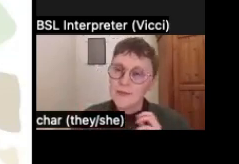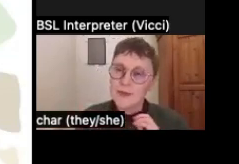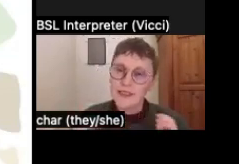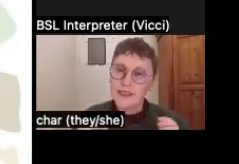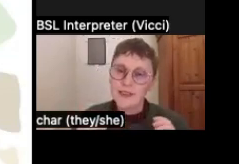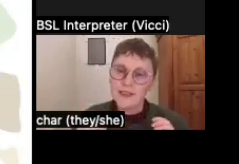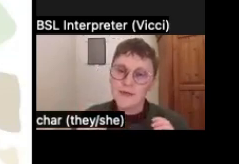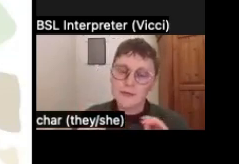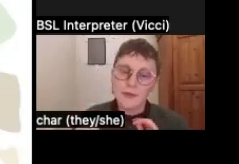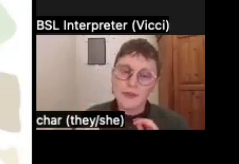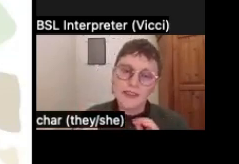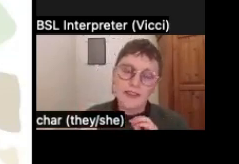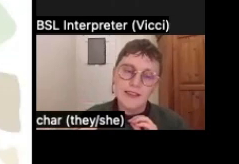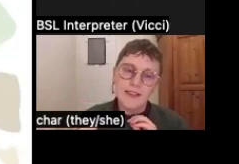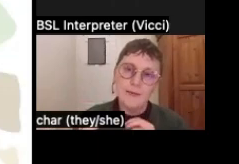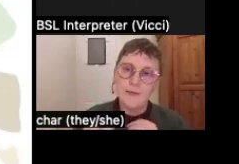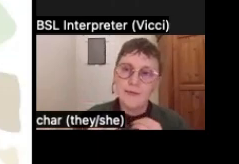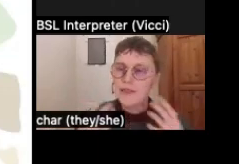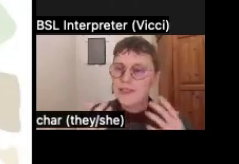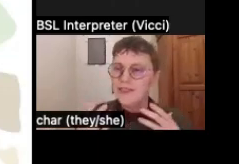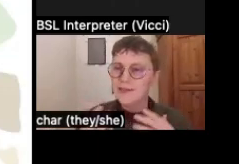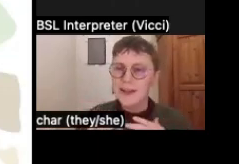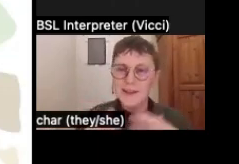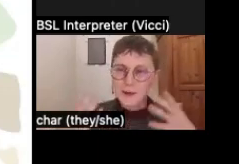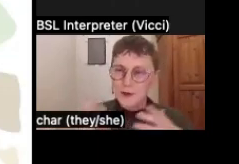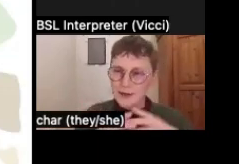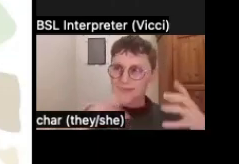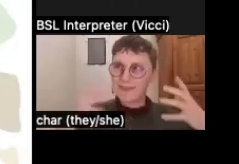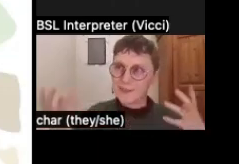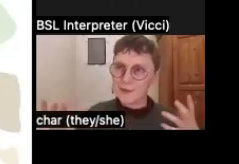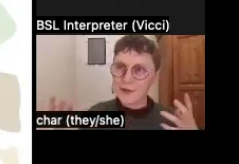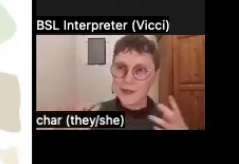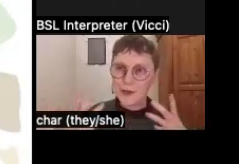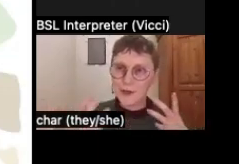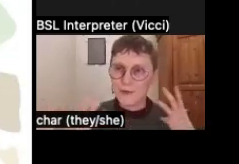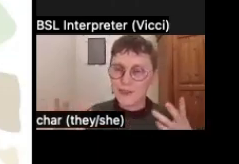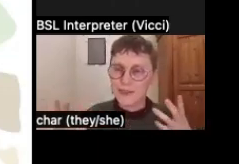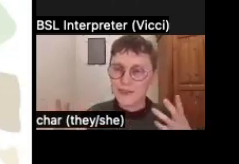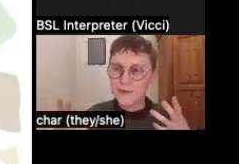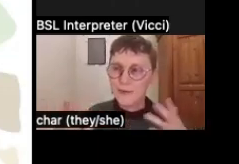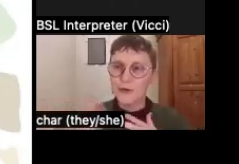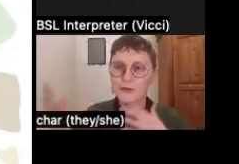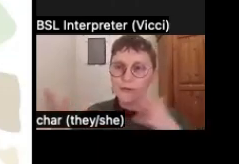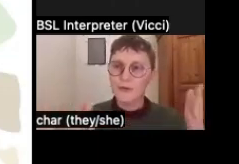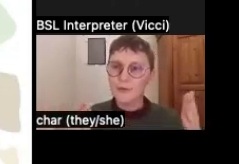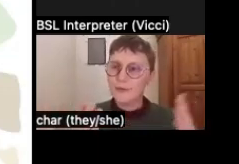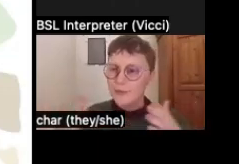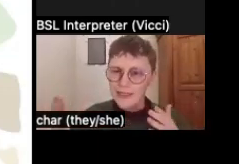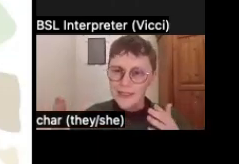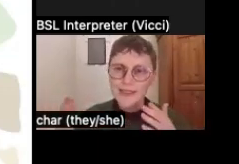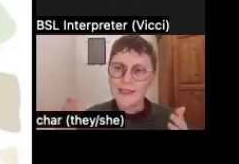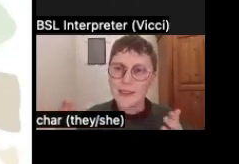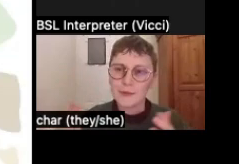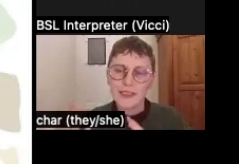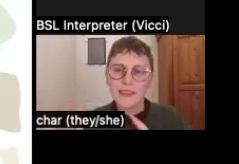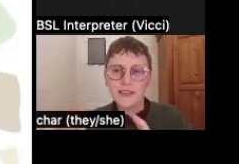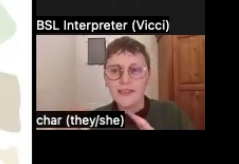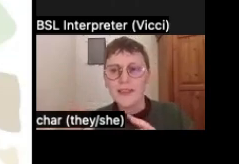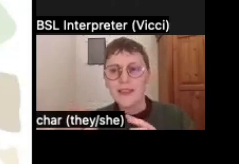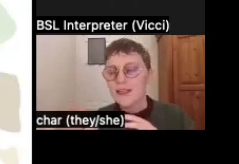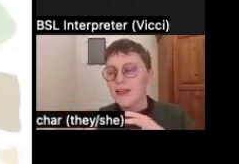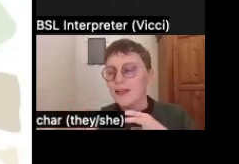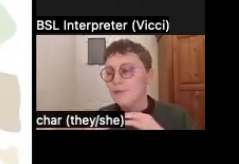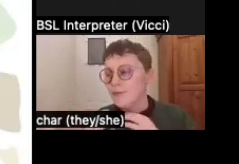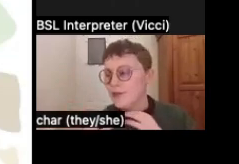capitalist expectations of the body. For me, I think Crip has like quite a lot of really wonderful meanings and